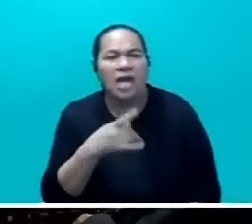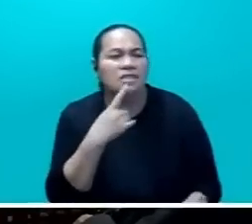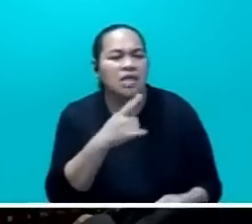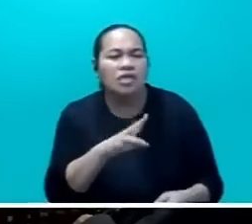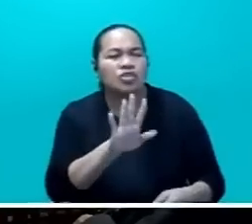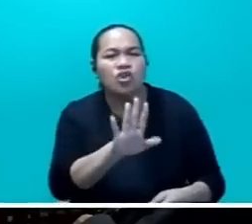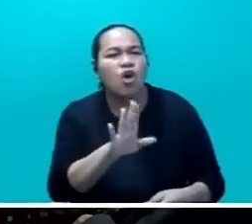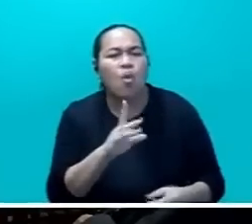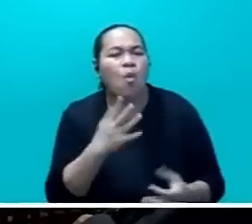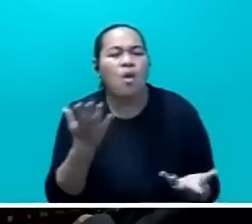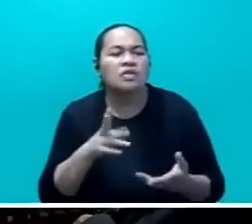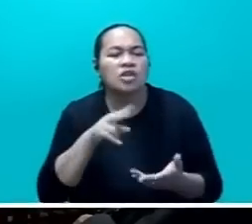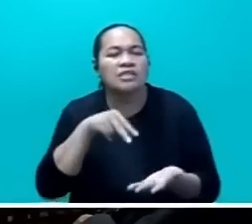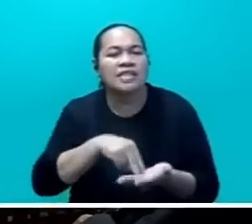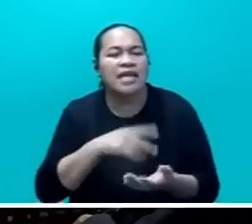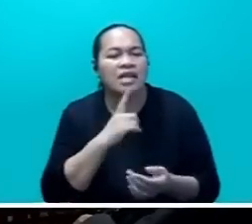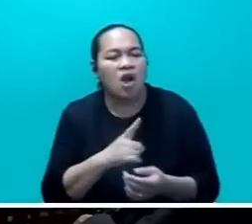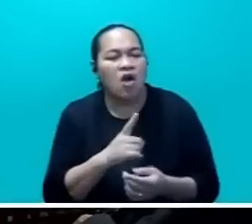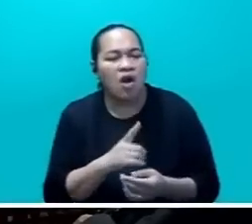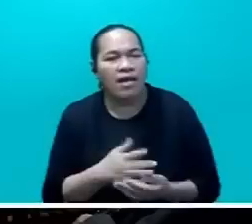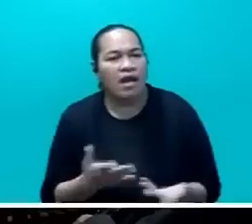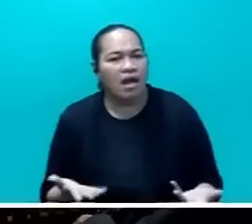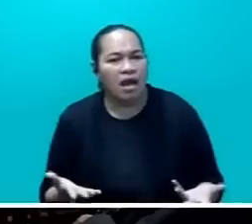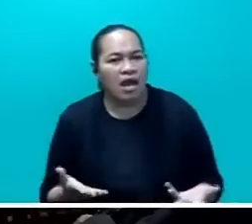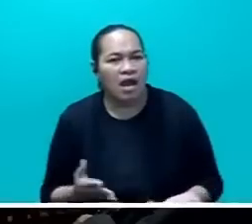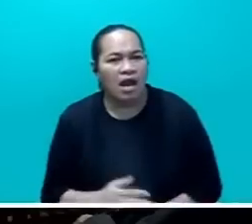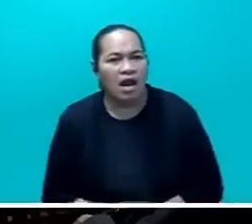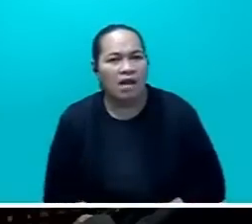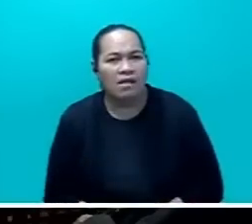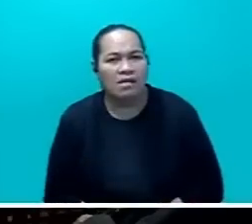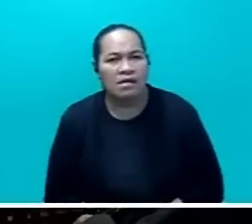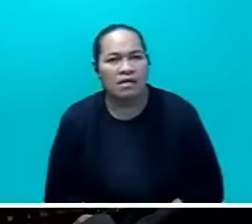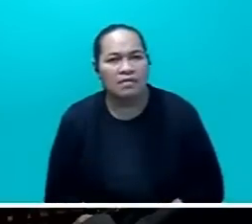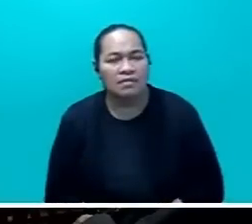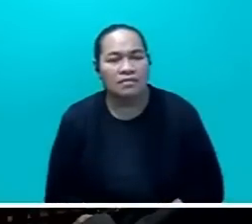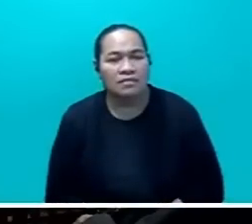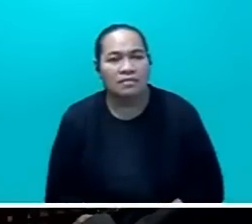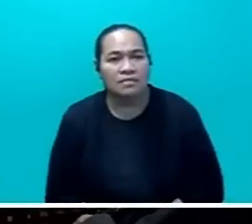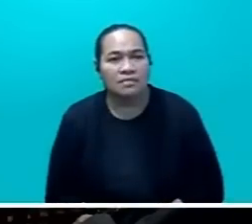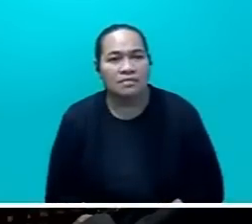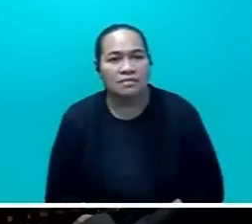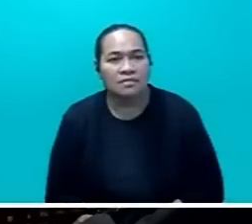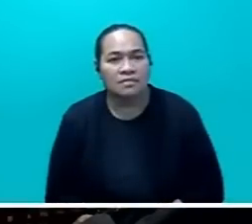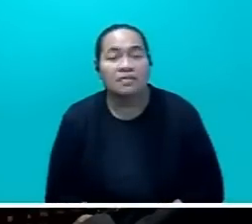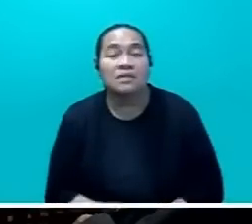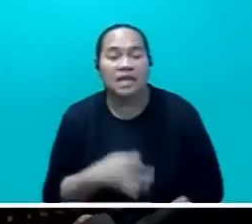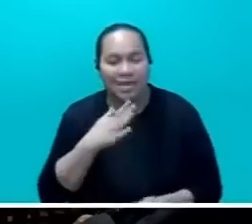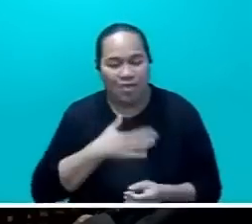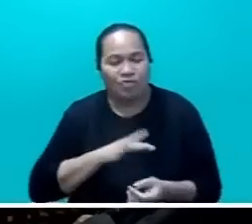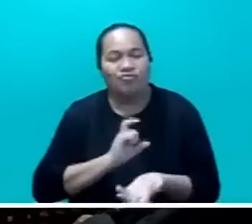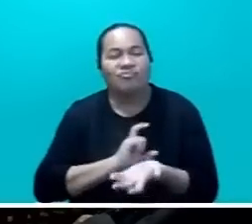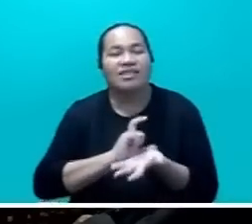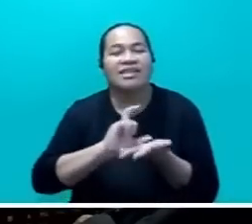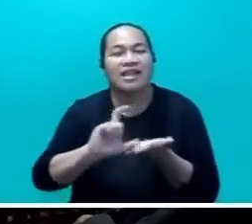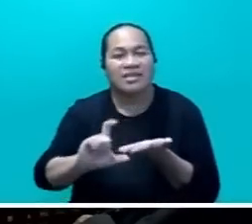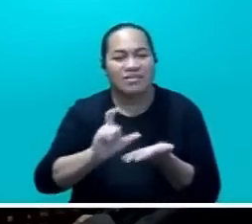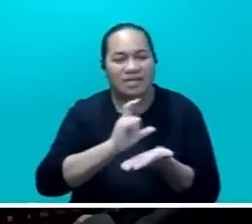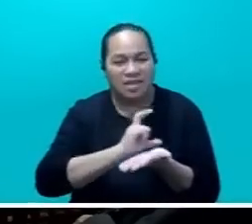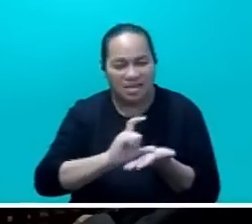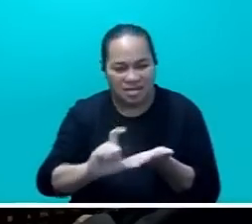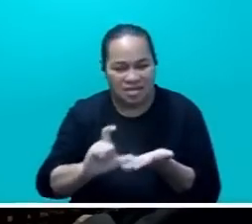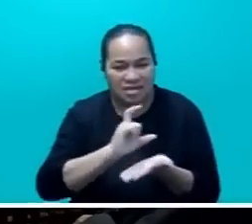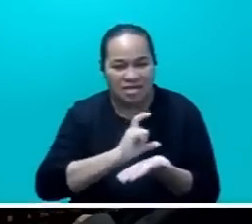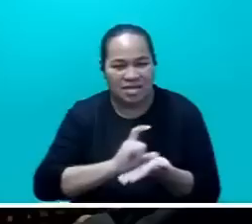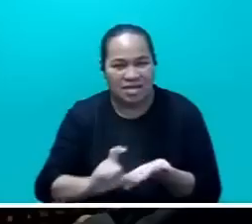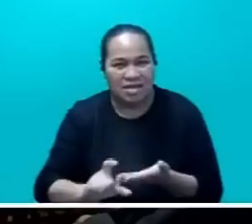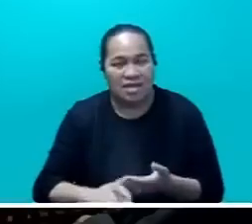the standing order. What standing order have you? Mr. Speaker, say, It's a clarification that I'm putting,